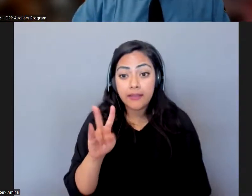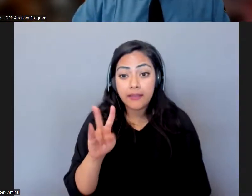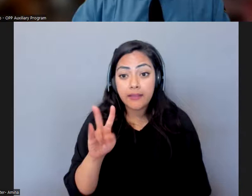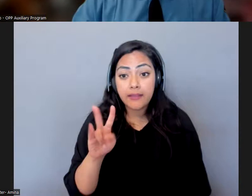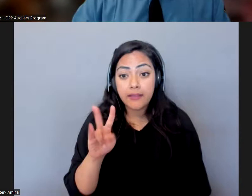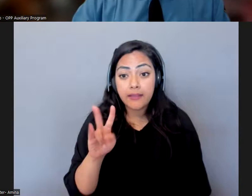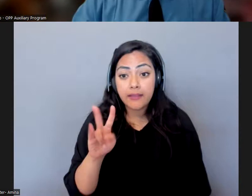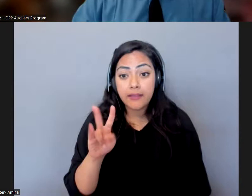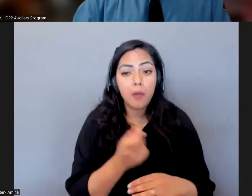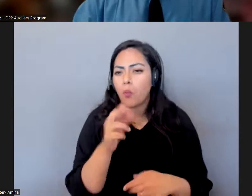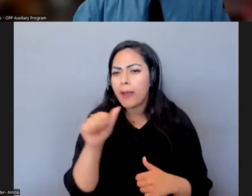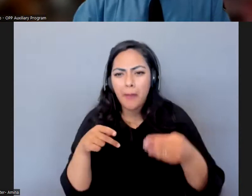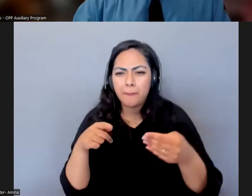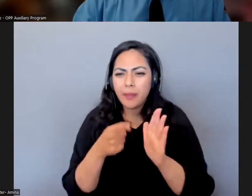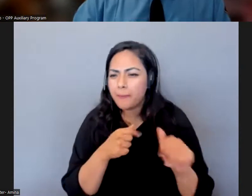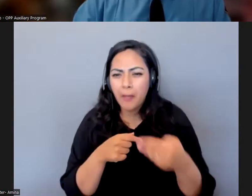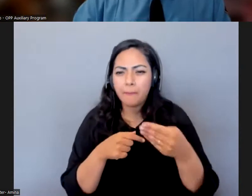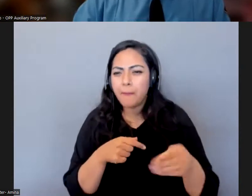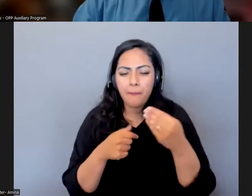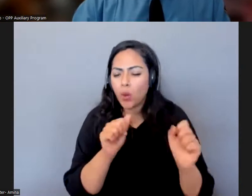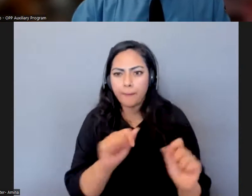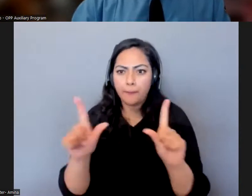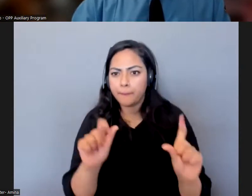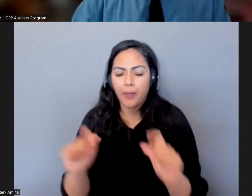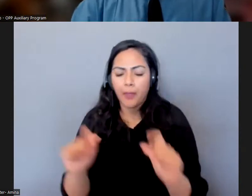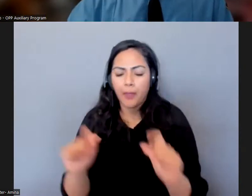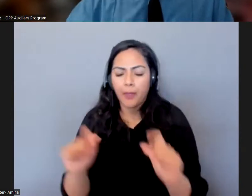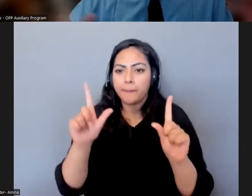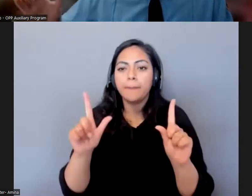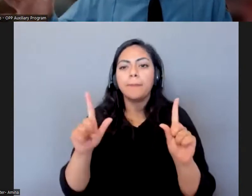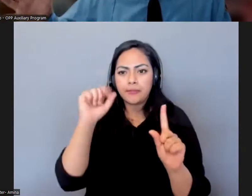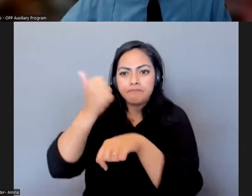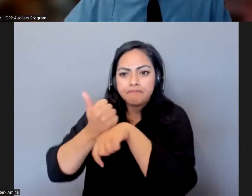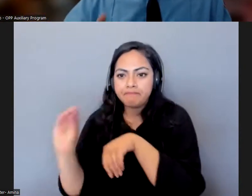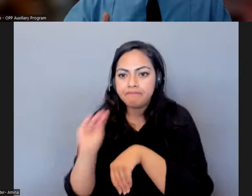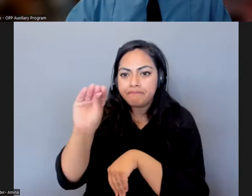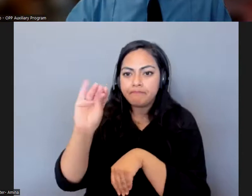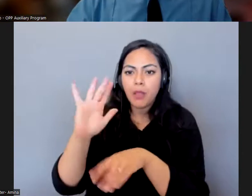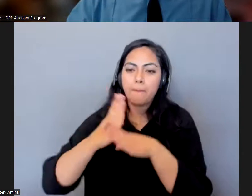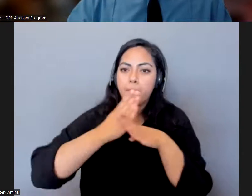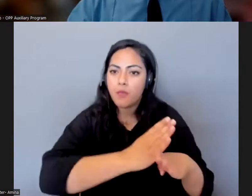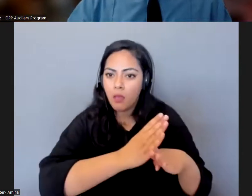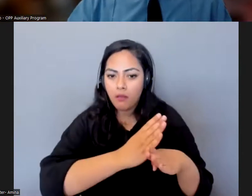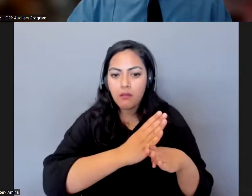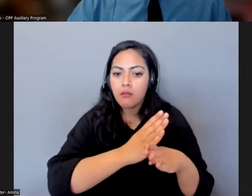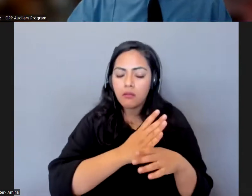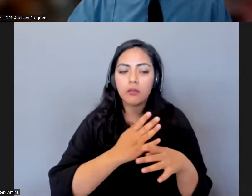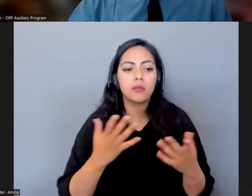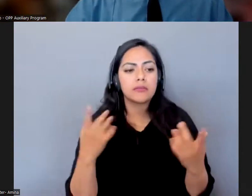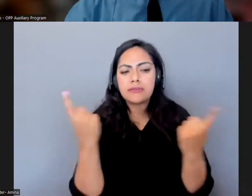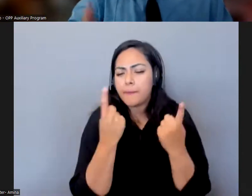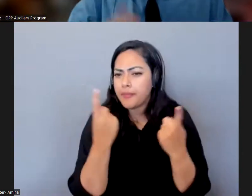Again, the offenders unfortunately are always a step ahead. As much as possible, try to get as much up to date as you can. But